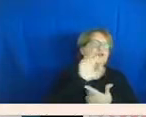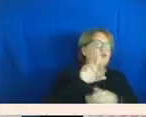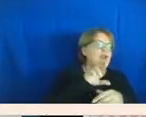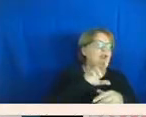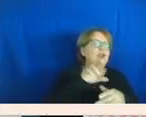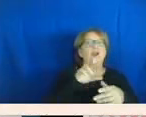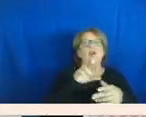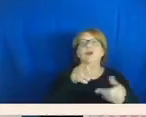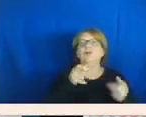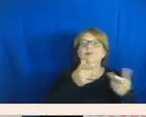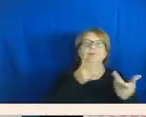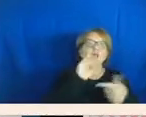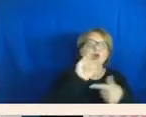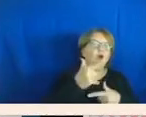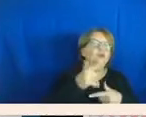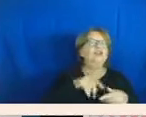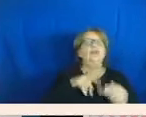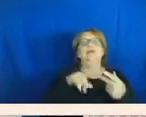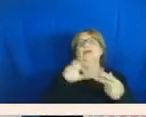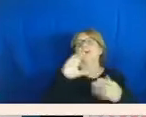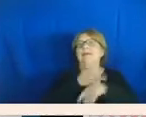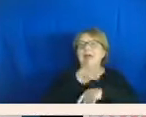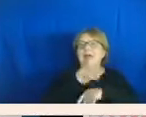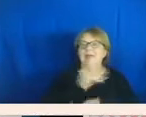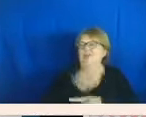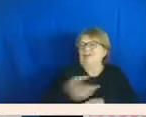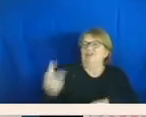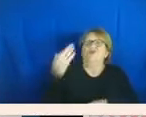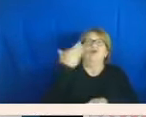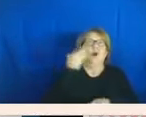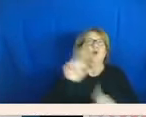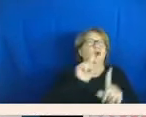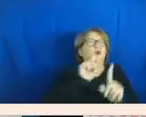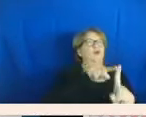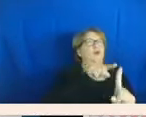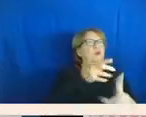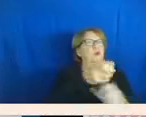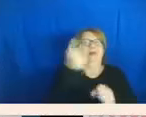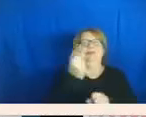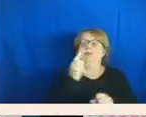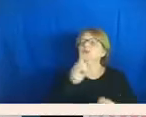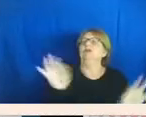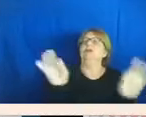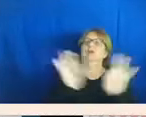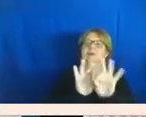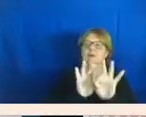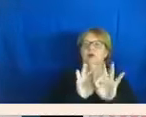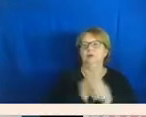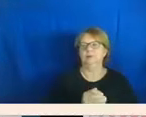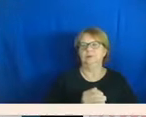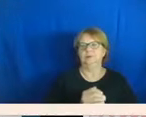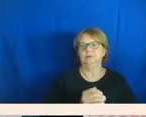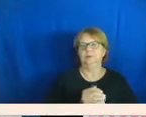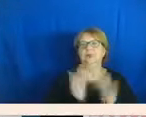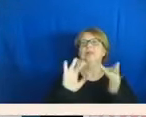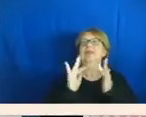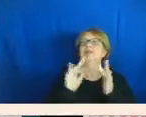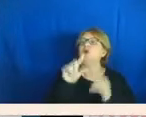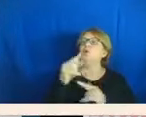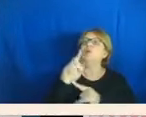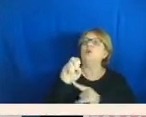the resources alone, just knowing where to go get something is so important. The internet, Google's great. You